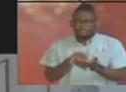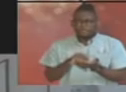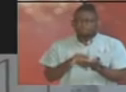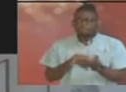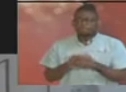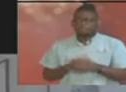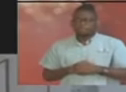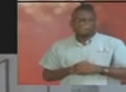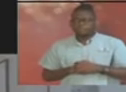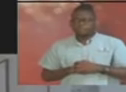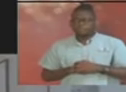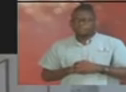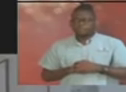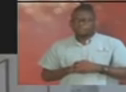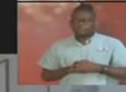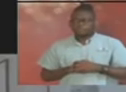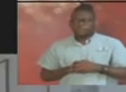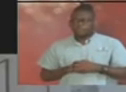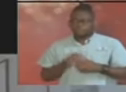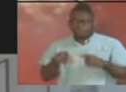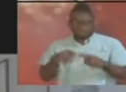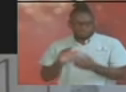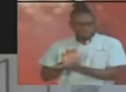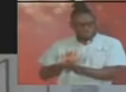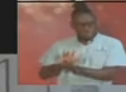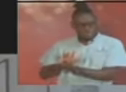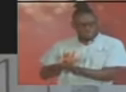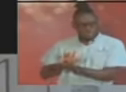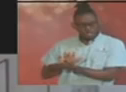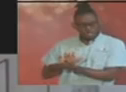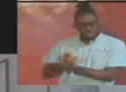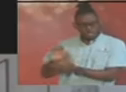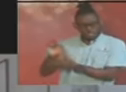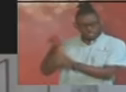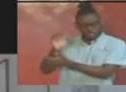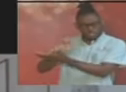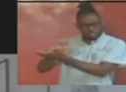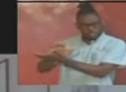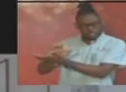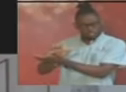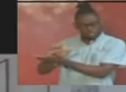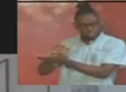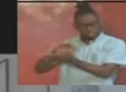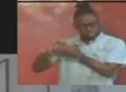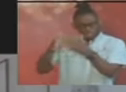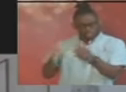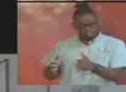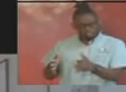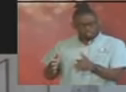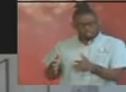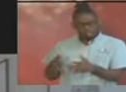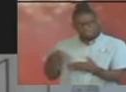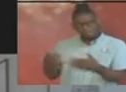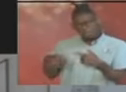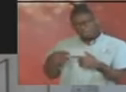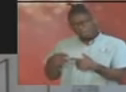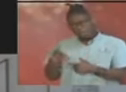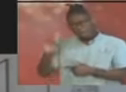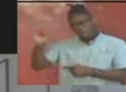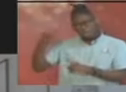relation to the schools, the children who have returned to schools. They've been back in school now for a little over a month, and I'm